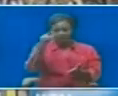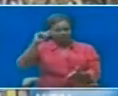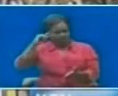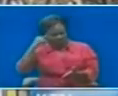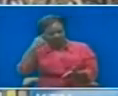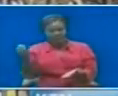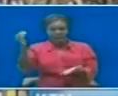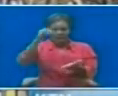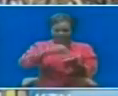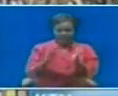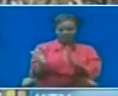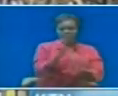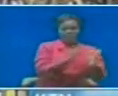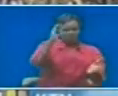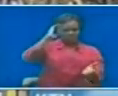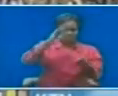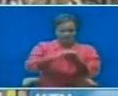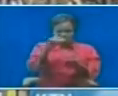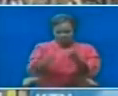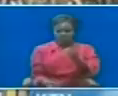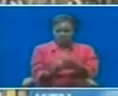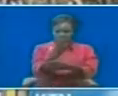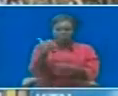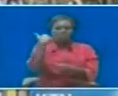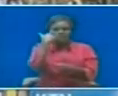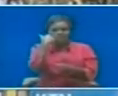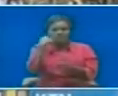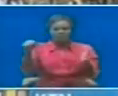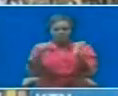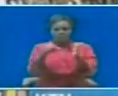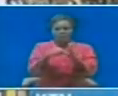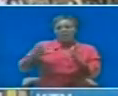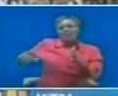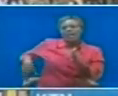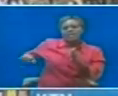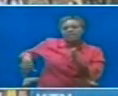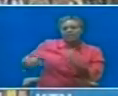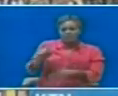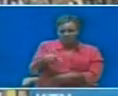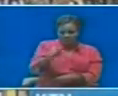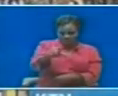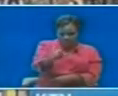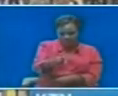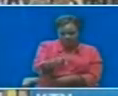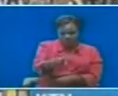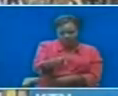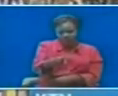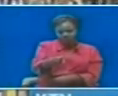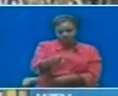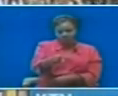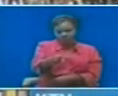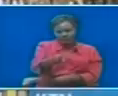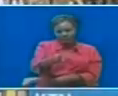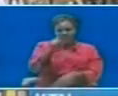strategy. We believe that the main cause of the whole problem was the late planting or the replanting that we were forced to do based on the rains or the